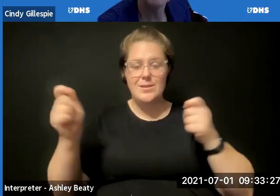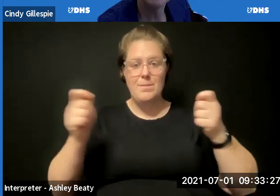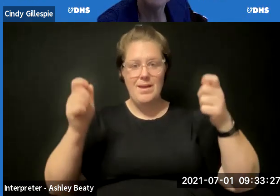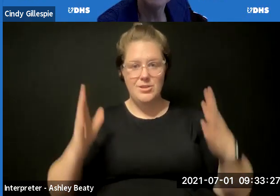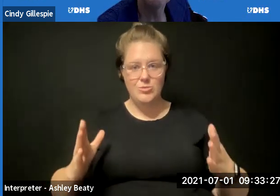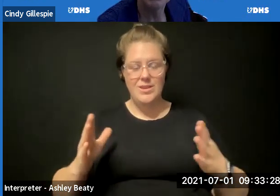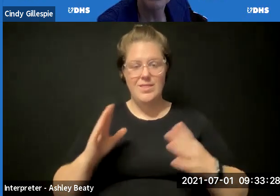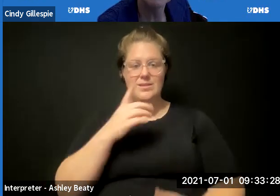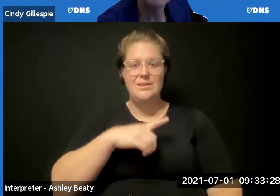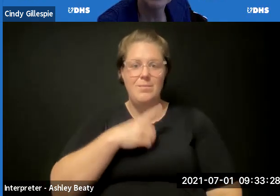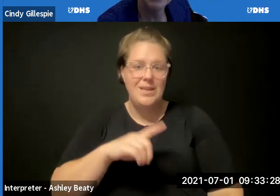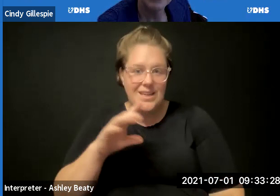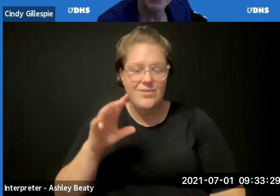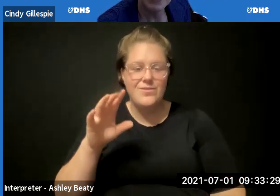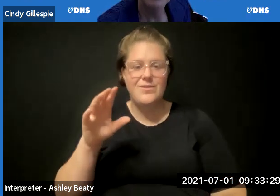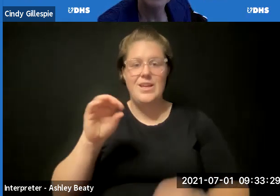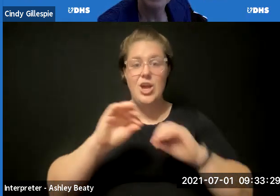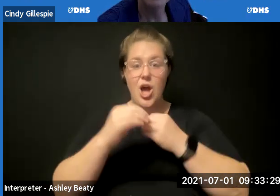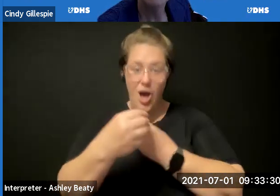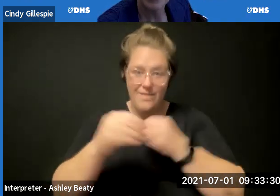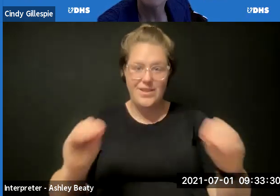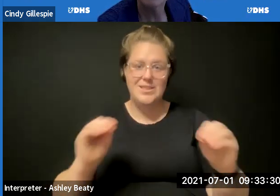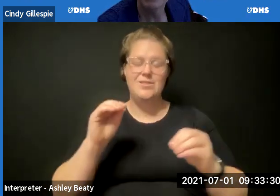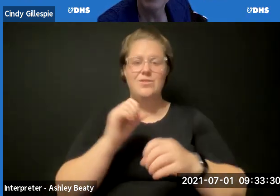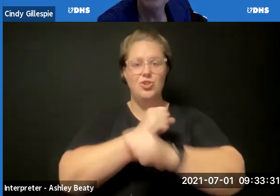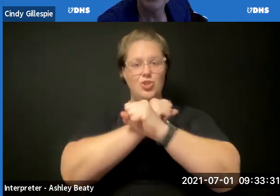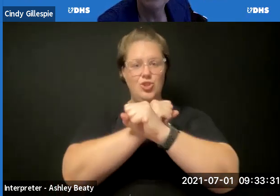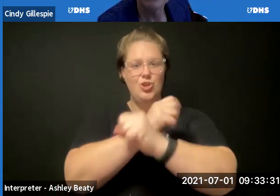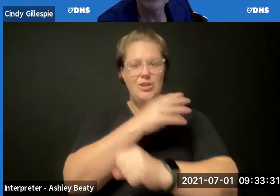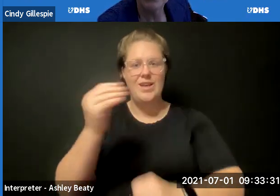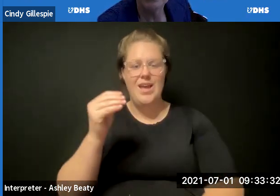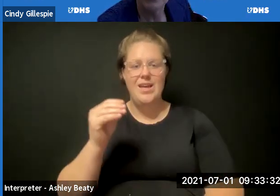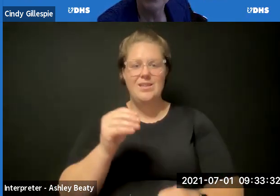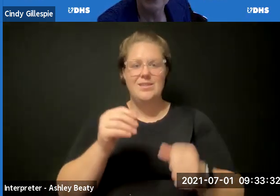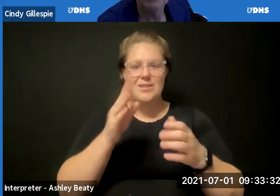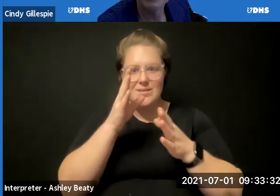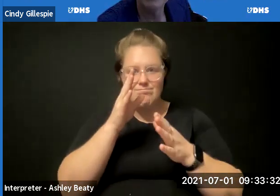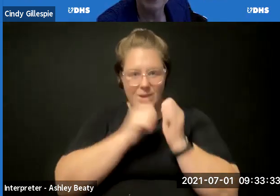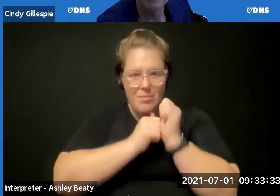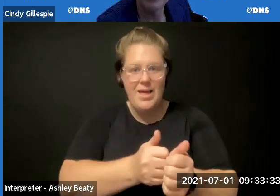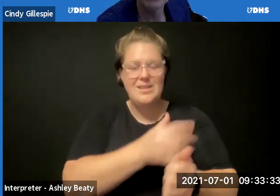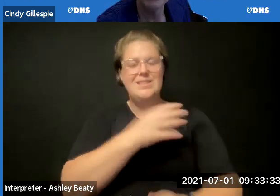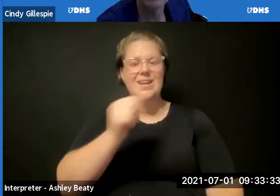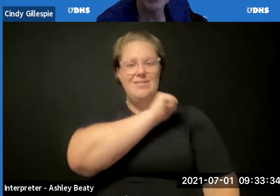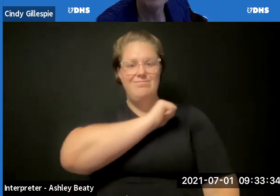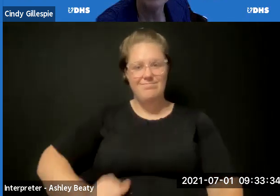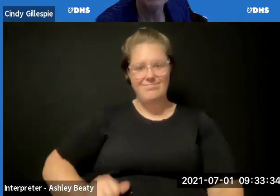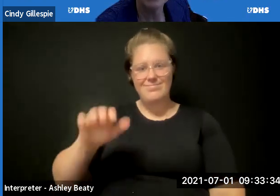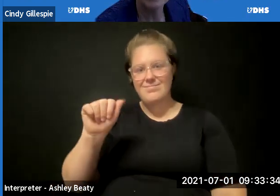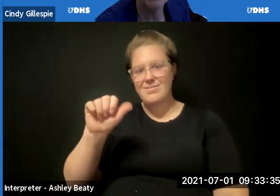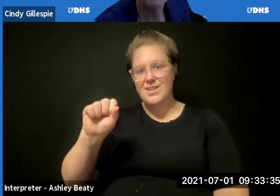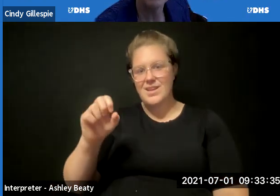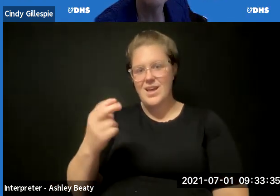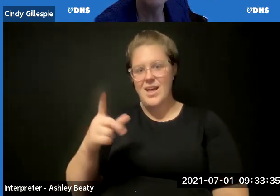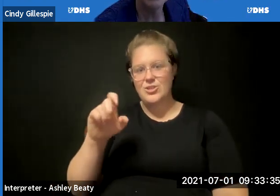Office of Security and Compliance, and Ashley Beatty, who's here as our interpreter to help us make sure that we're able to